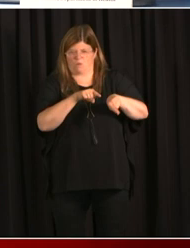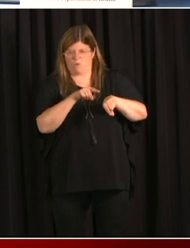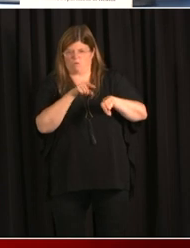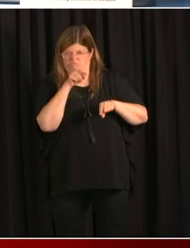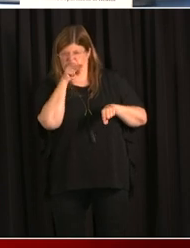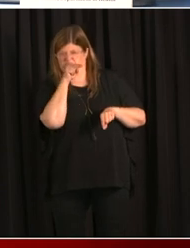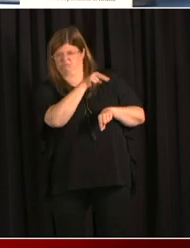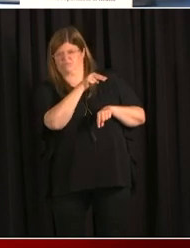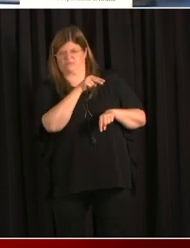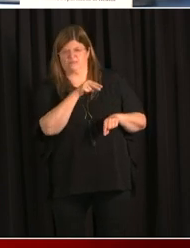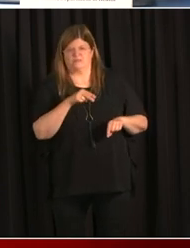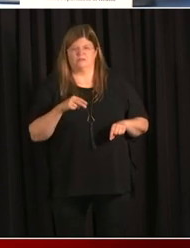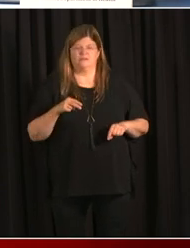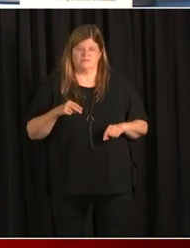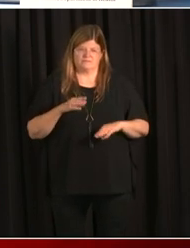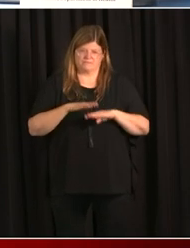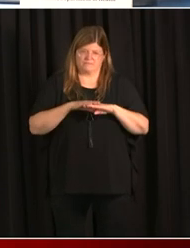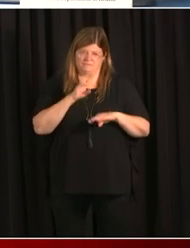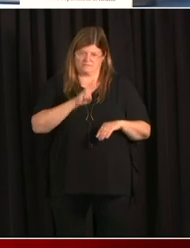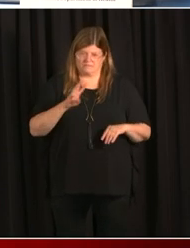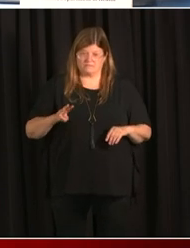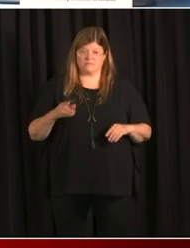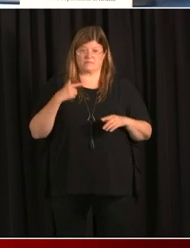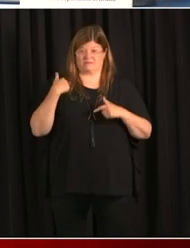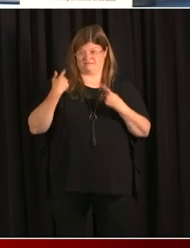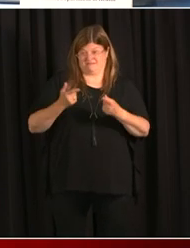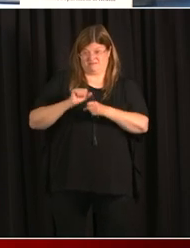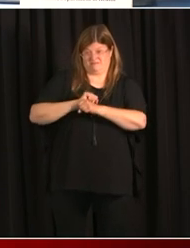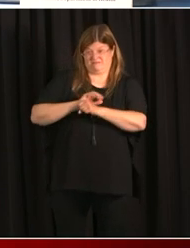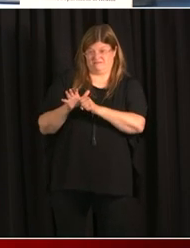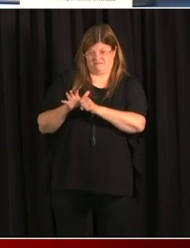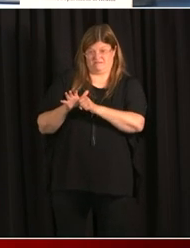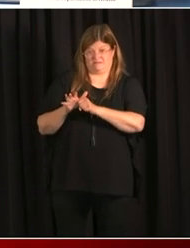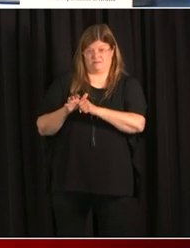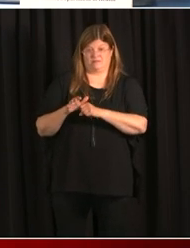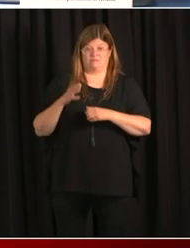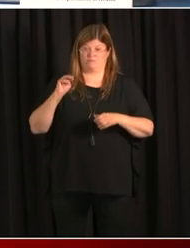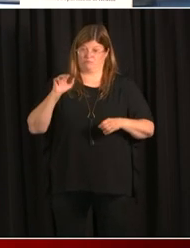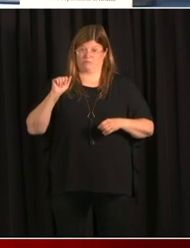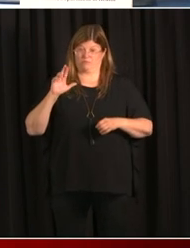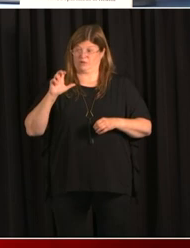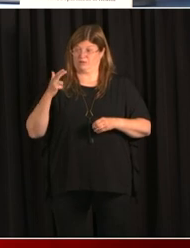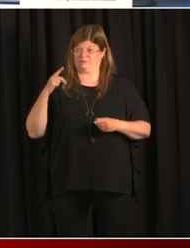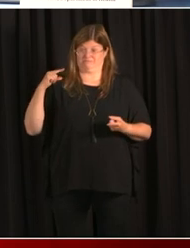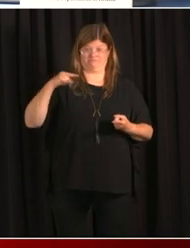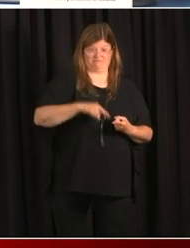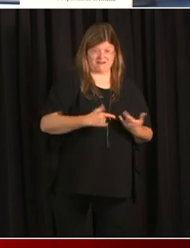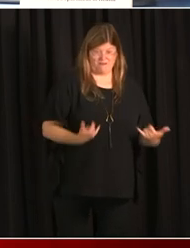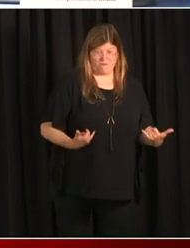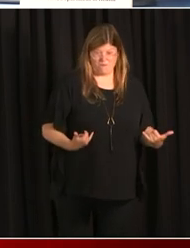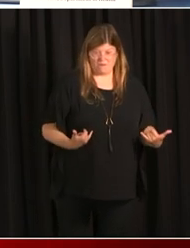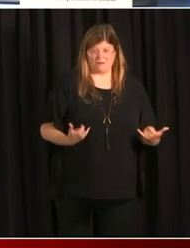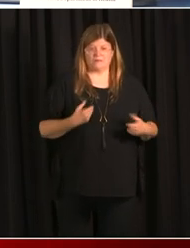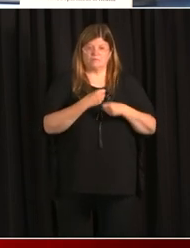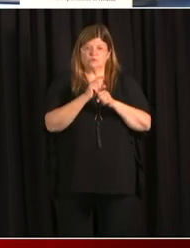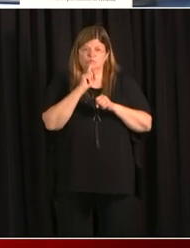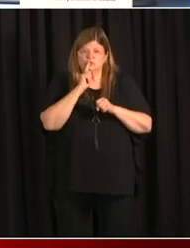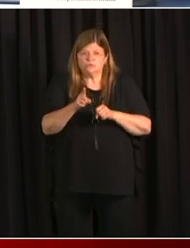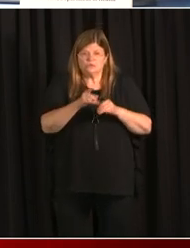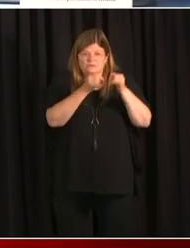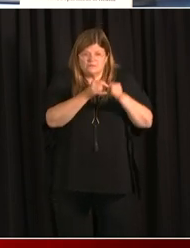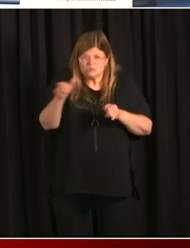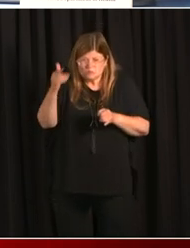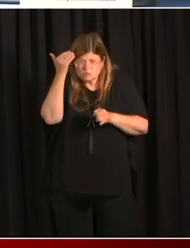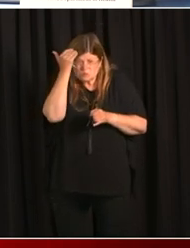things that we have been doing since COVID to be able to ensure that individuals will know their